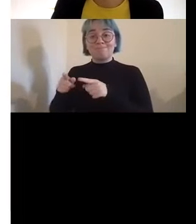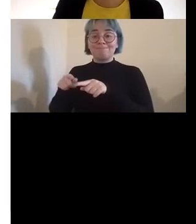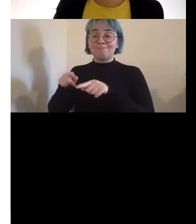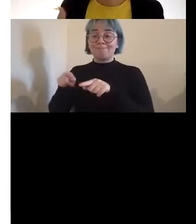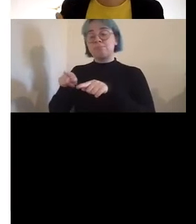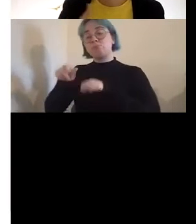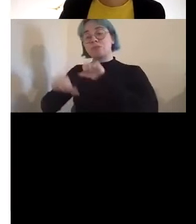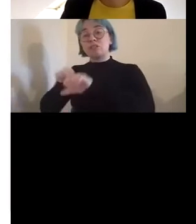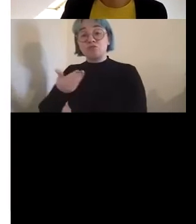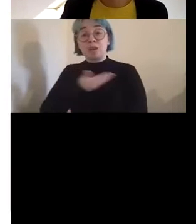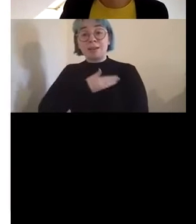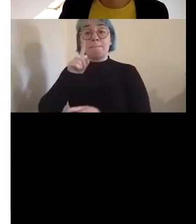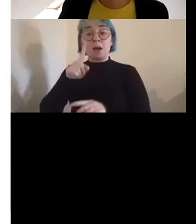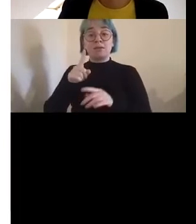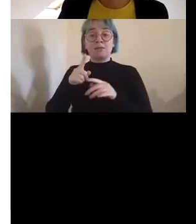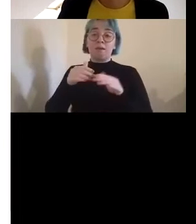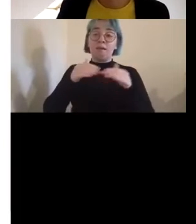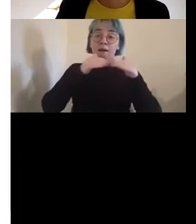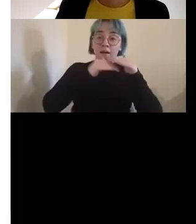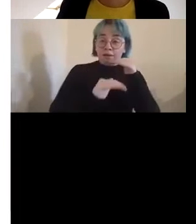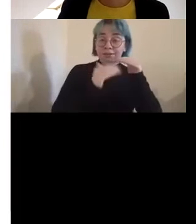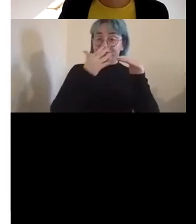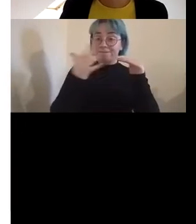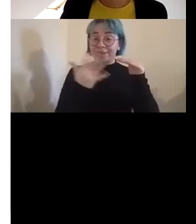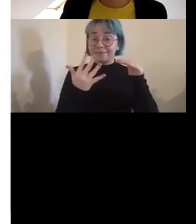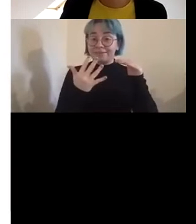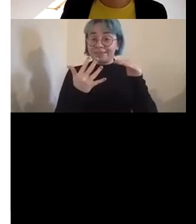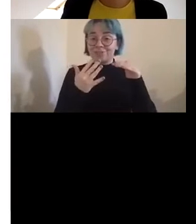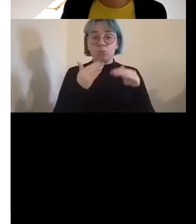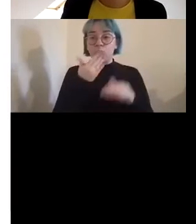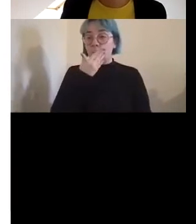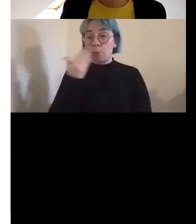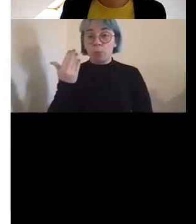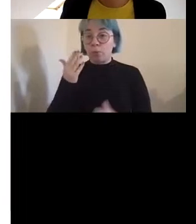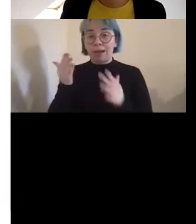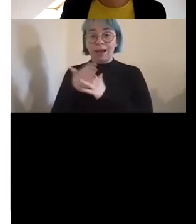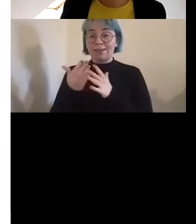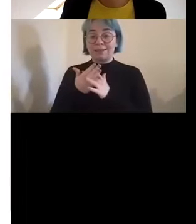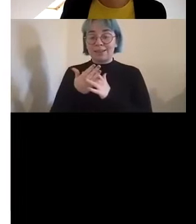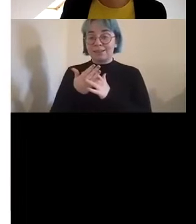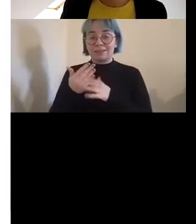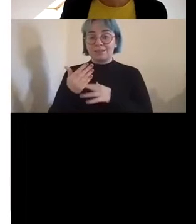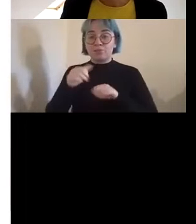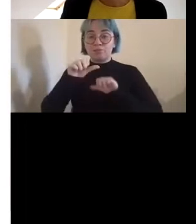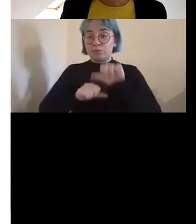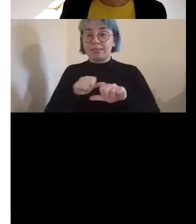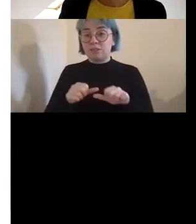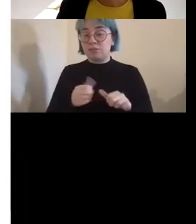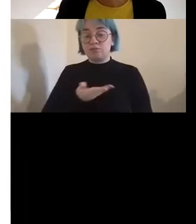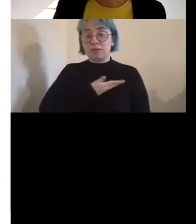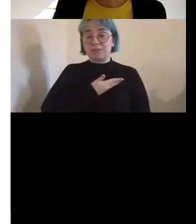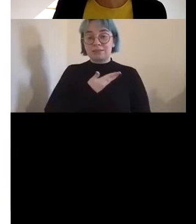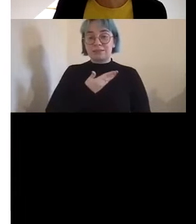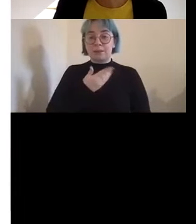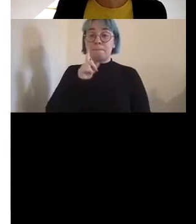rights. But children below the age of 15 do actually not have any access to such procedural rights, while in the